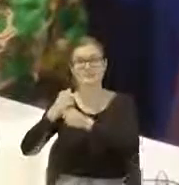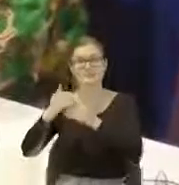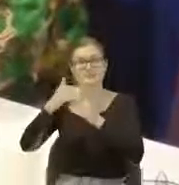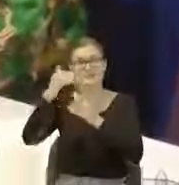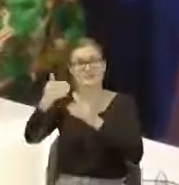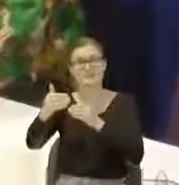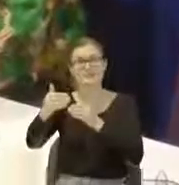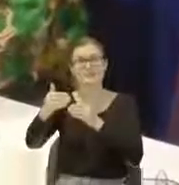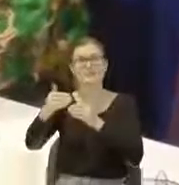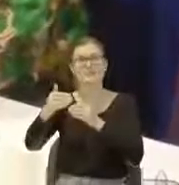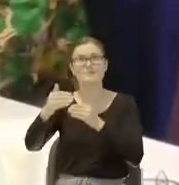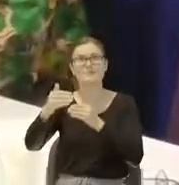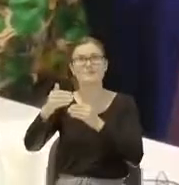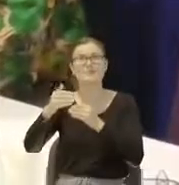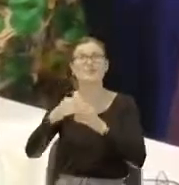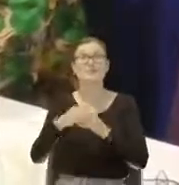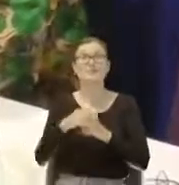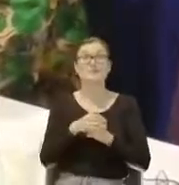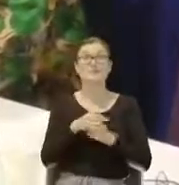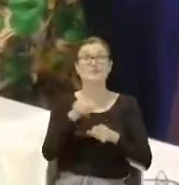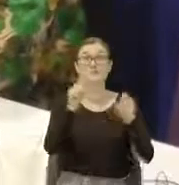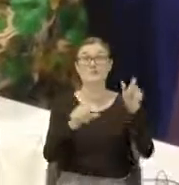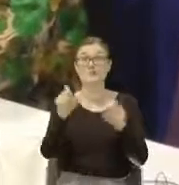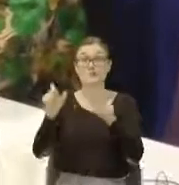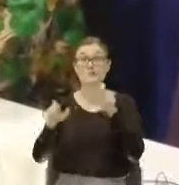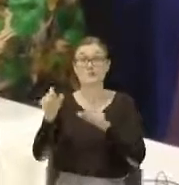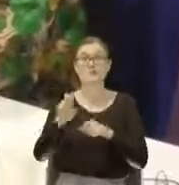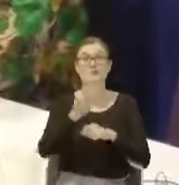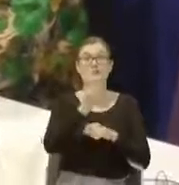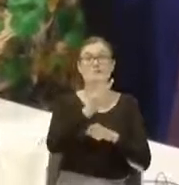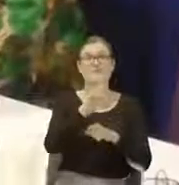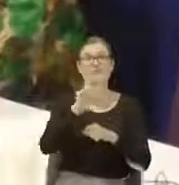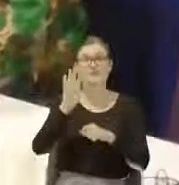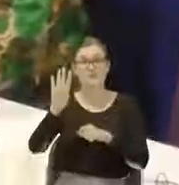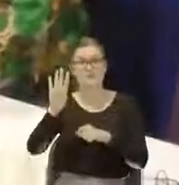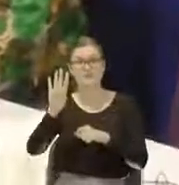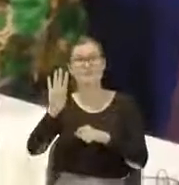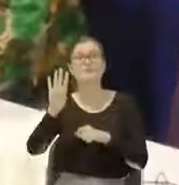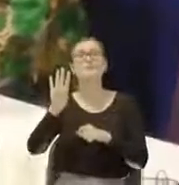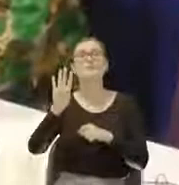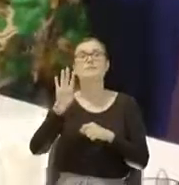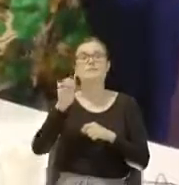adopted a declaration that included a commitment to sustainable urbanization.